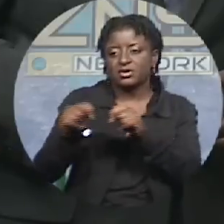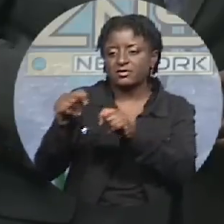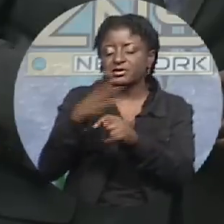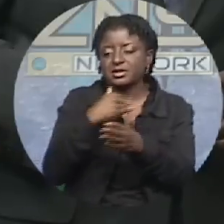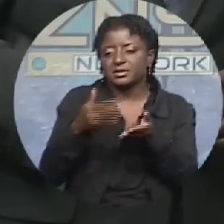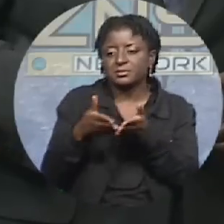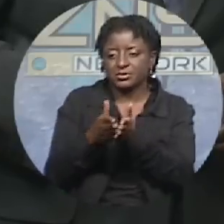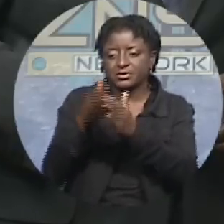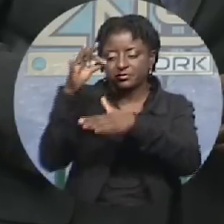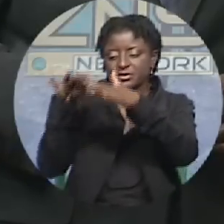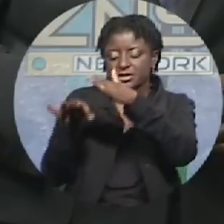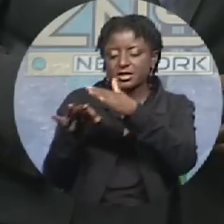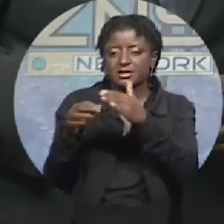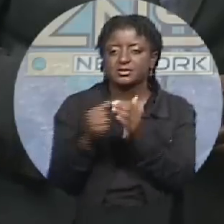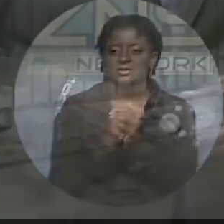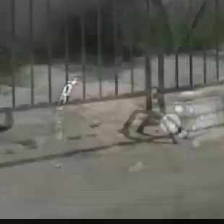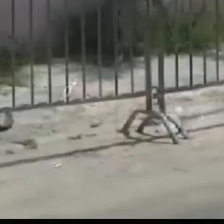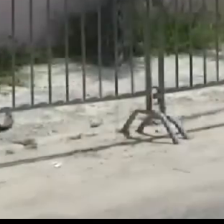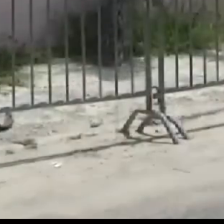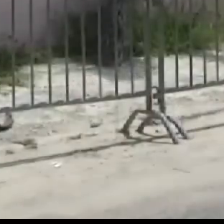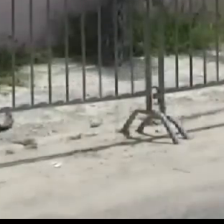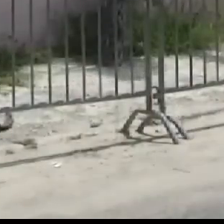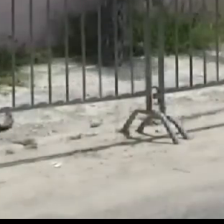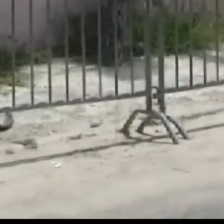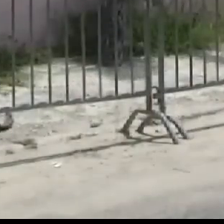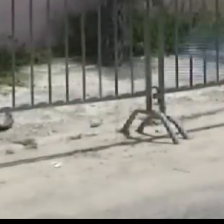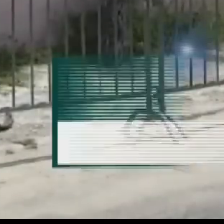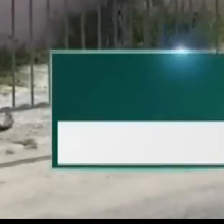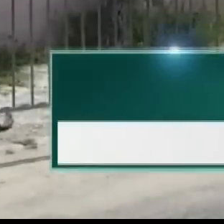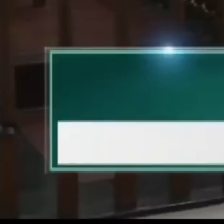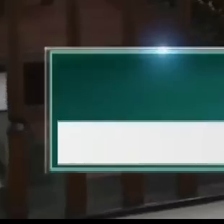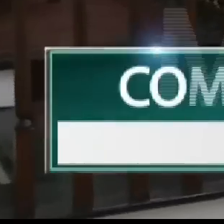boating forecast is still to come.